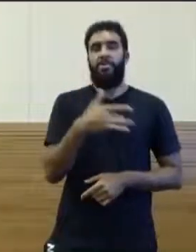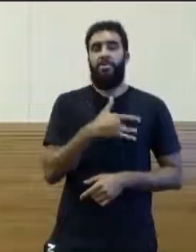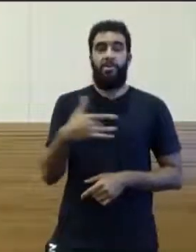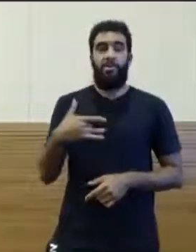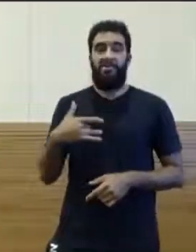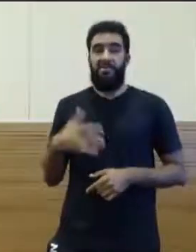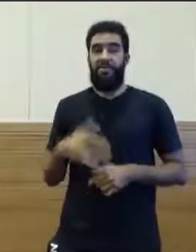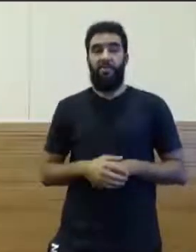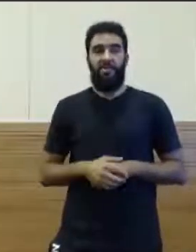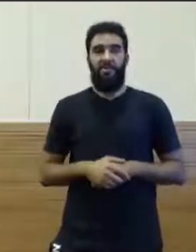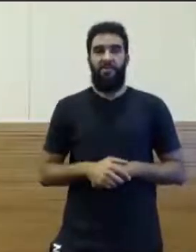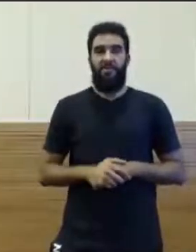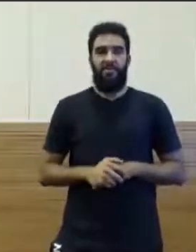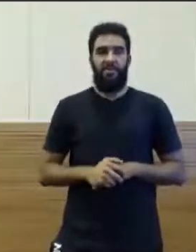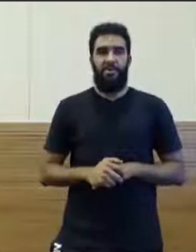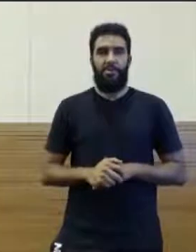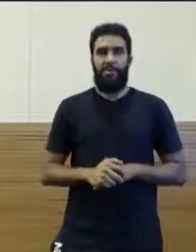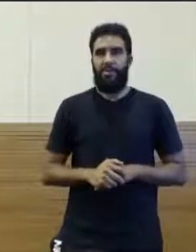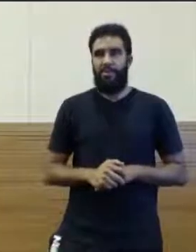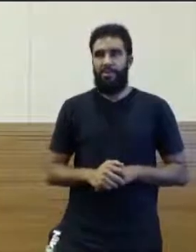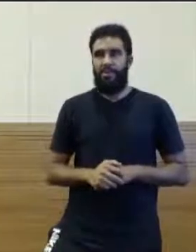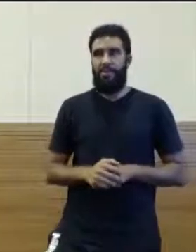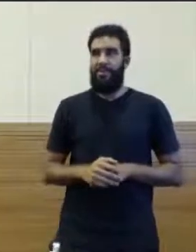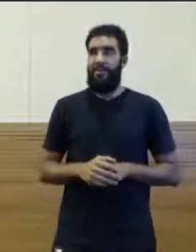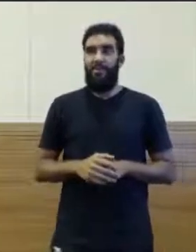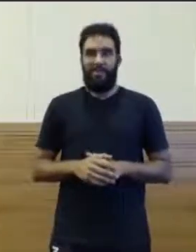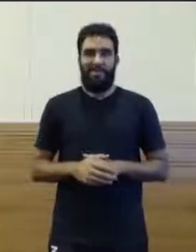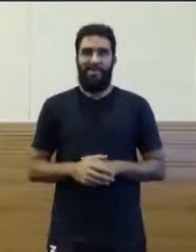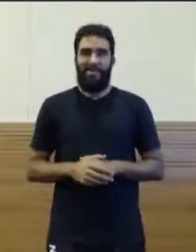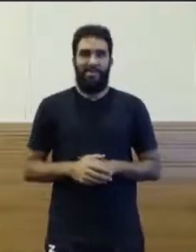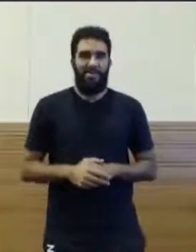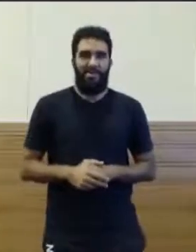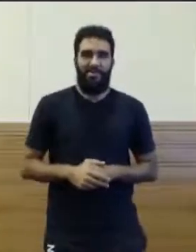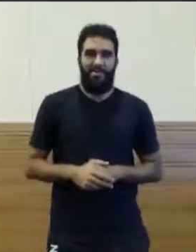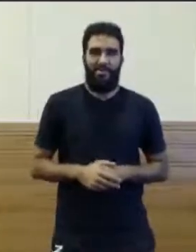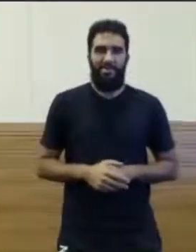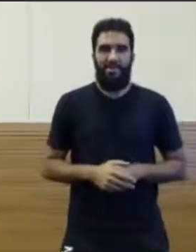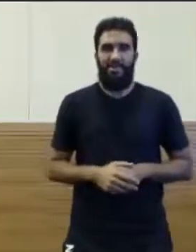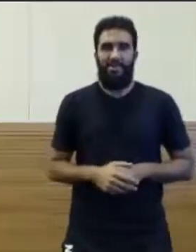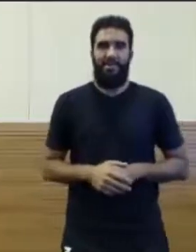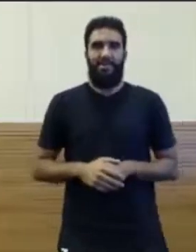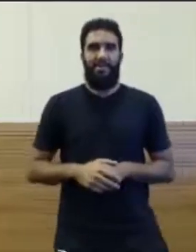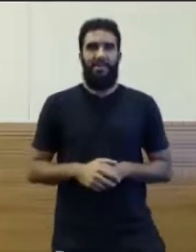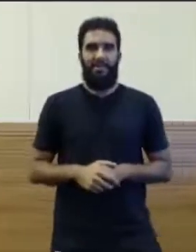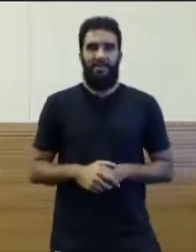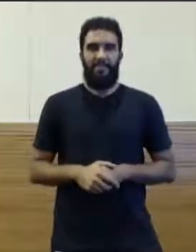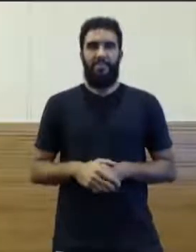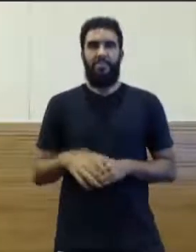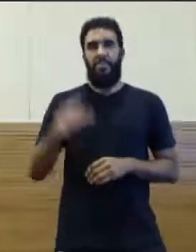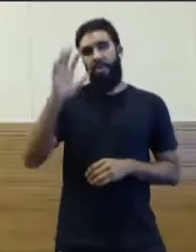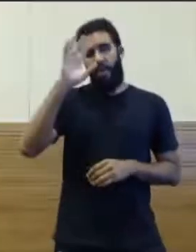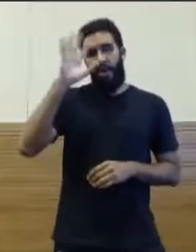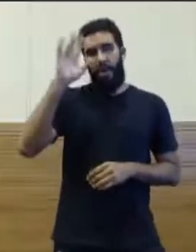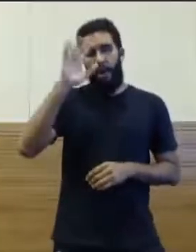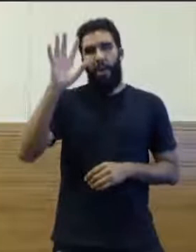of healthy food, which is different, and this caused some surprise.